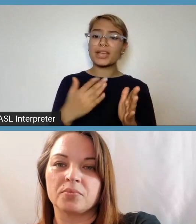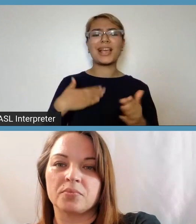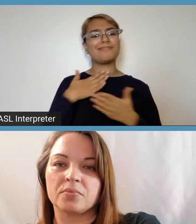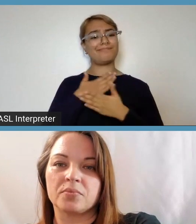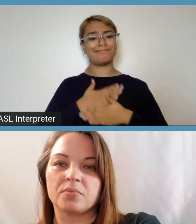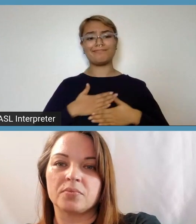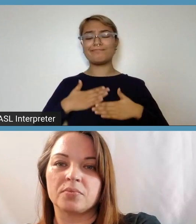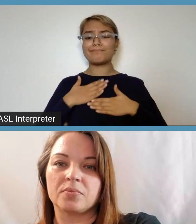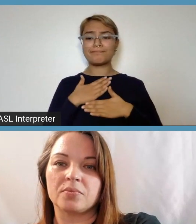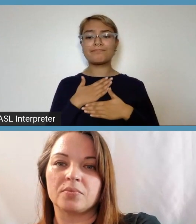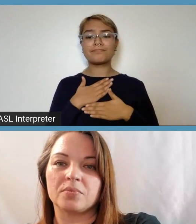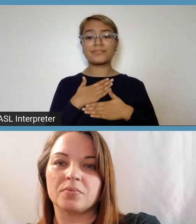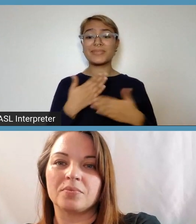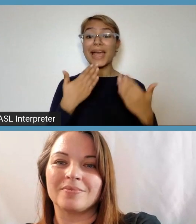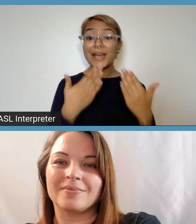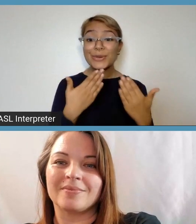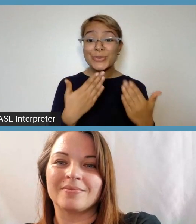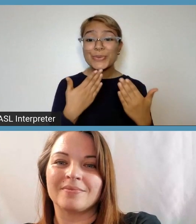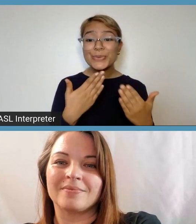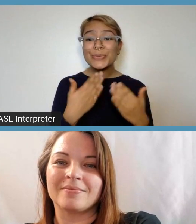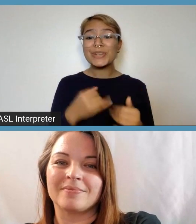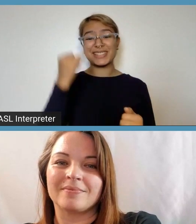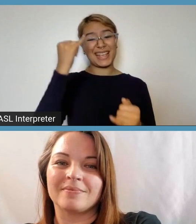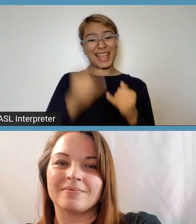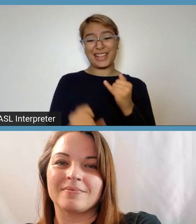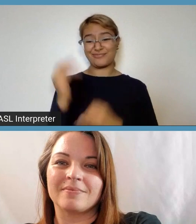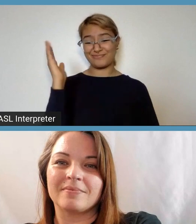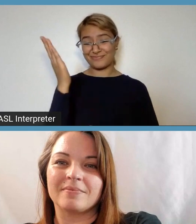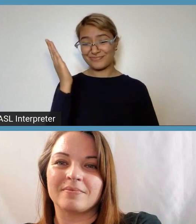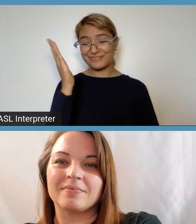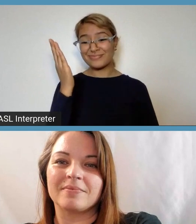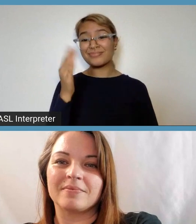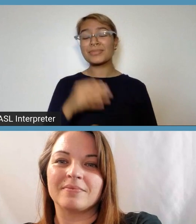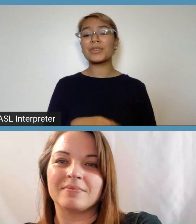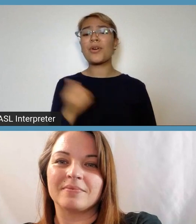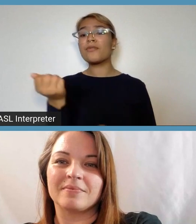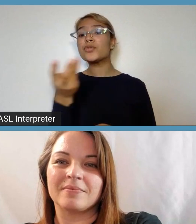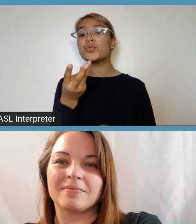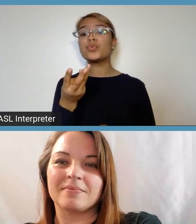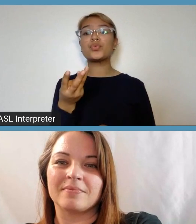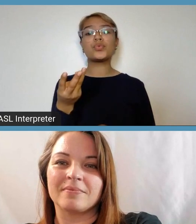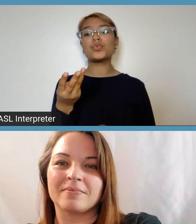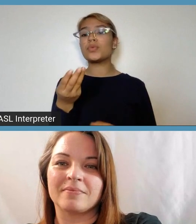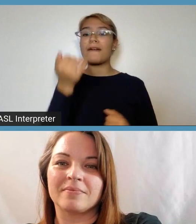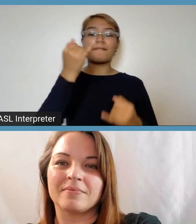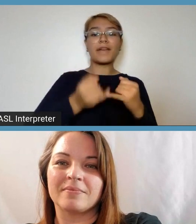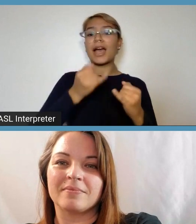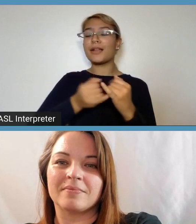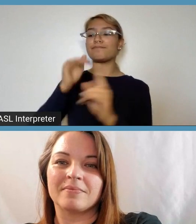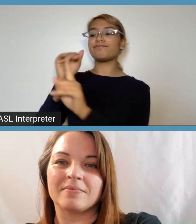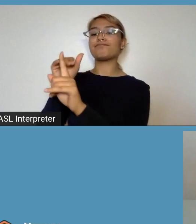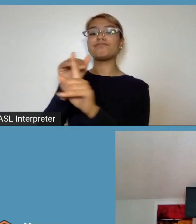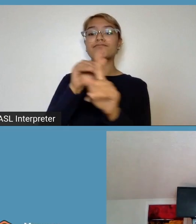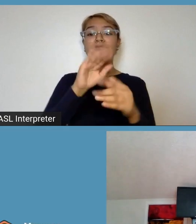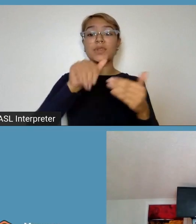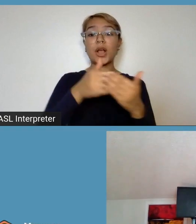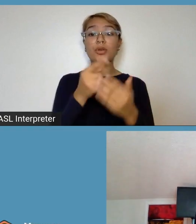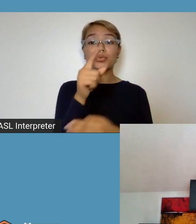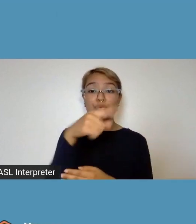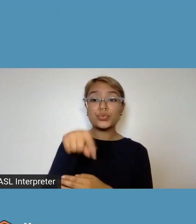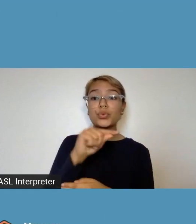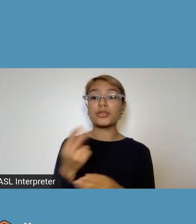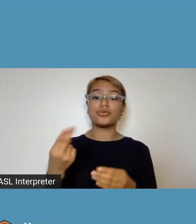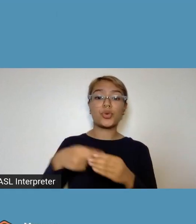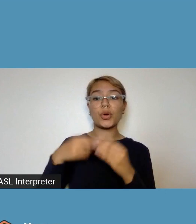thank you. That's the end of our presentation. So just a few final reminders for all of you who have joined us